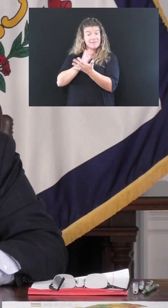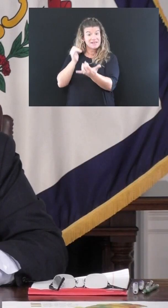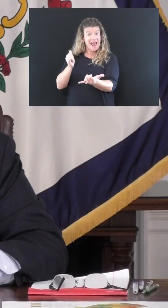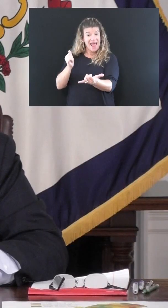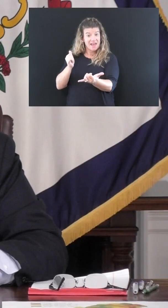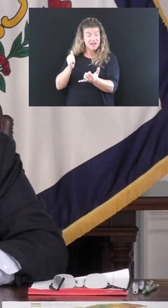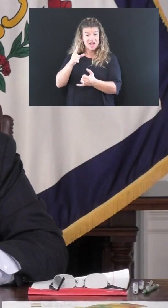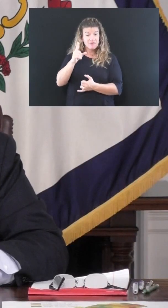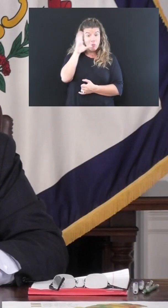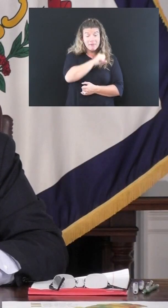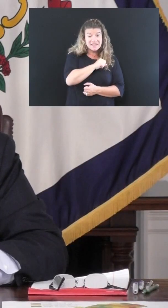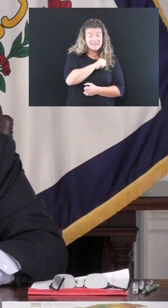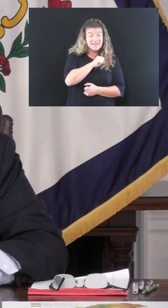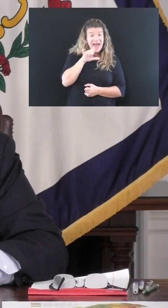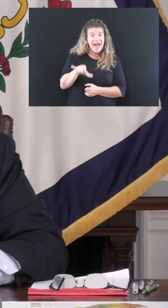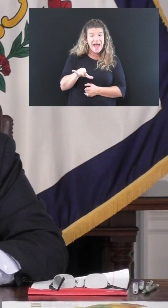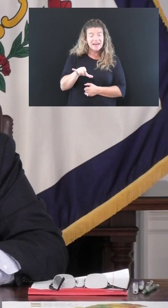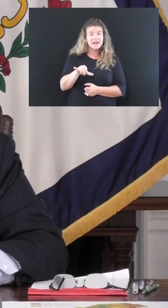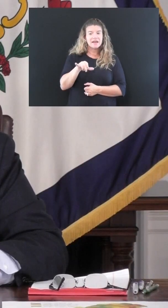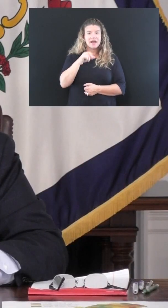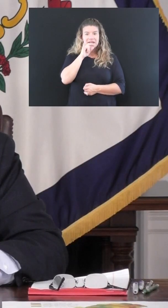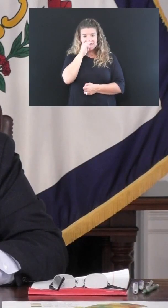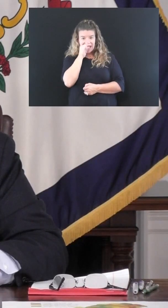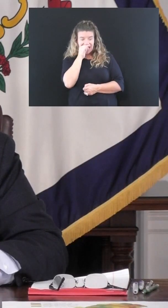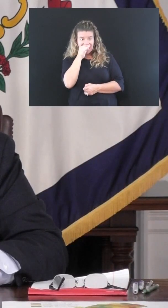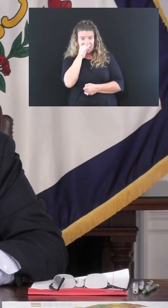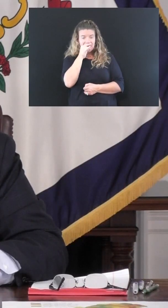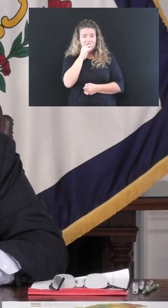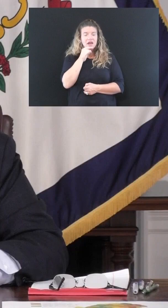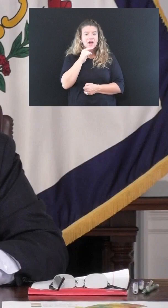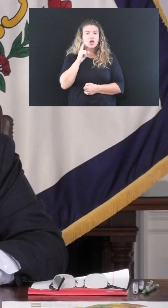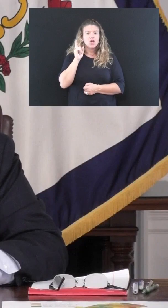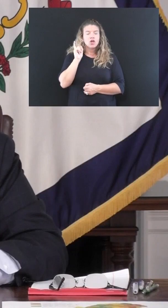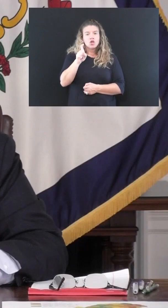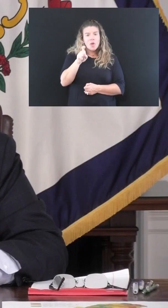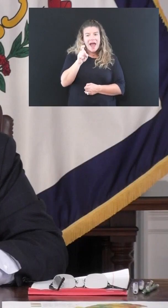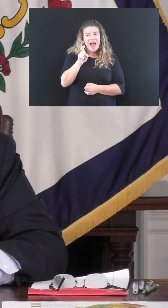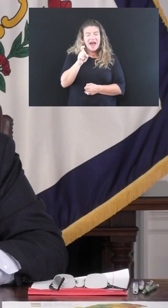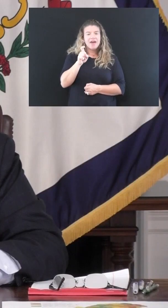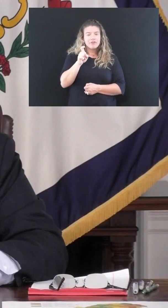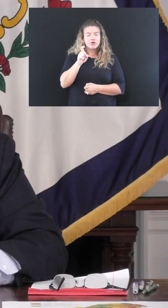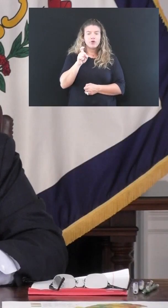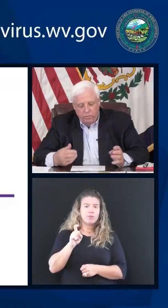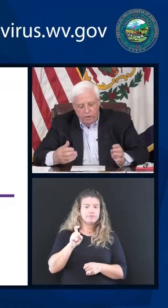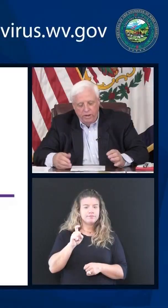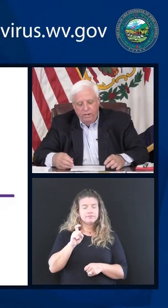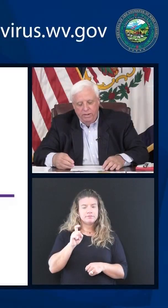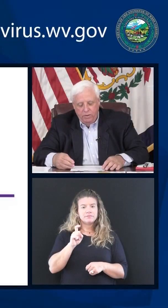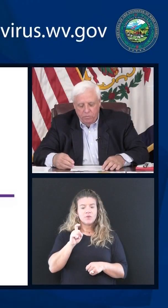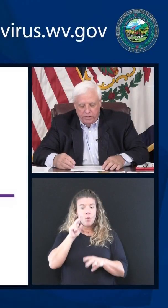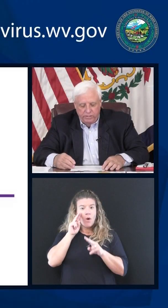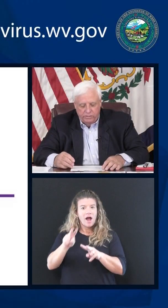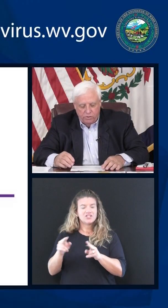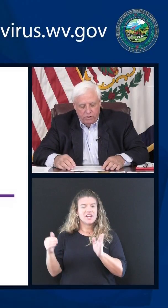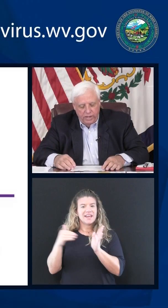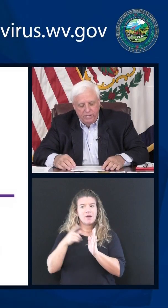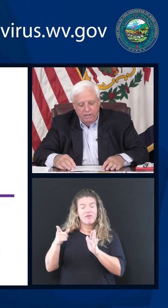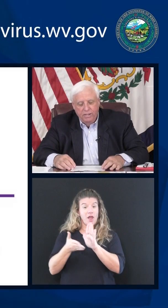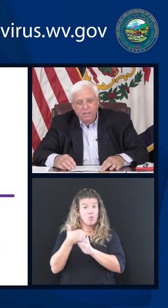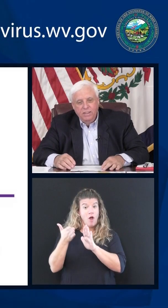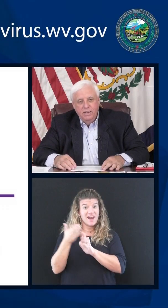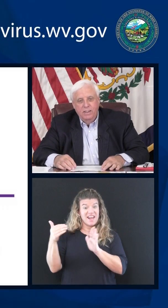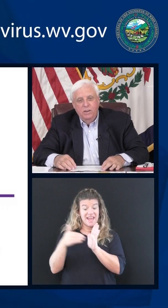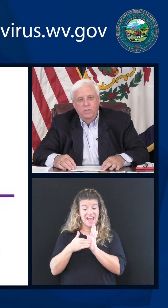it, you know, as a kid, you got to pick up, you know, when they rerun it, it went just